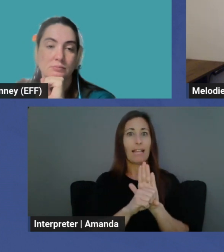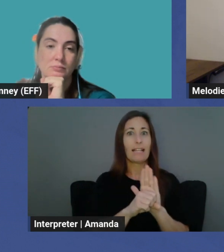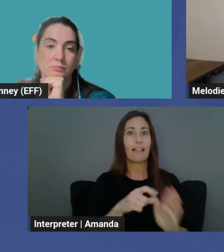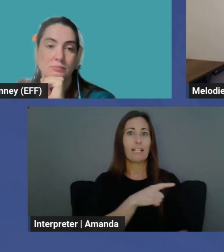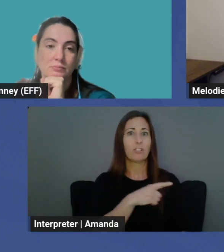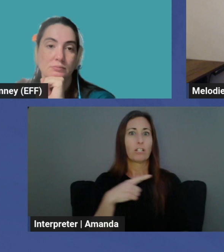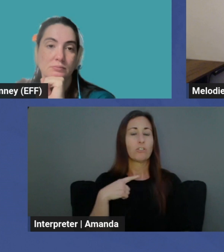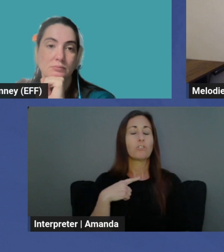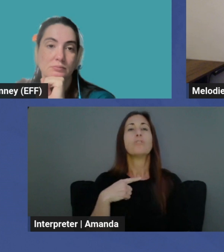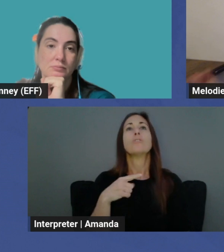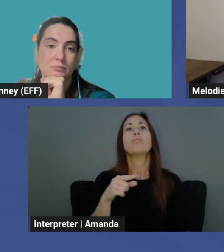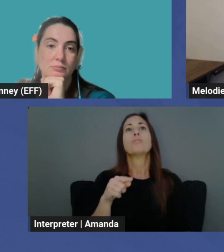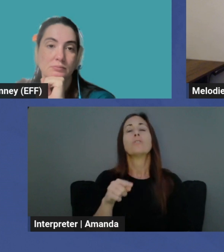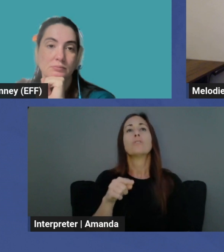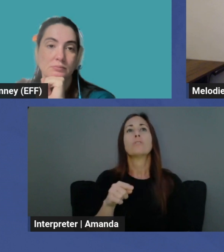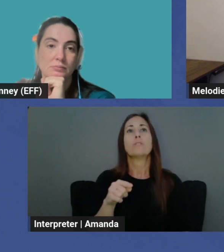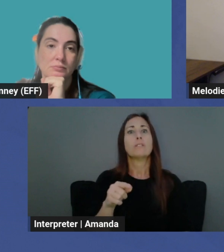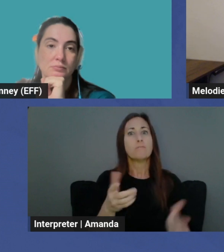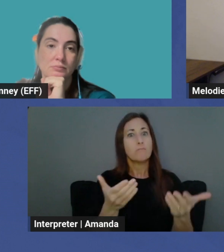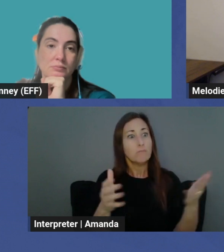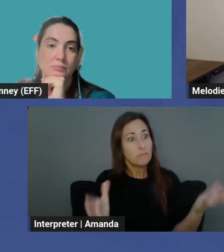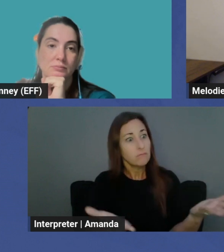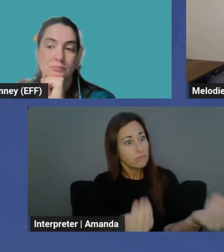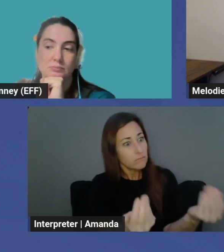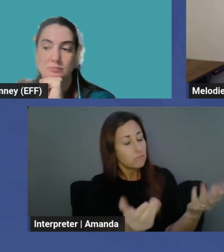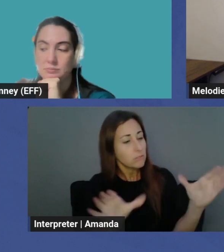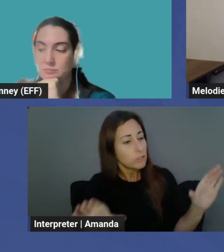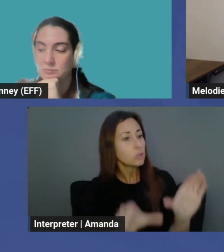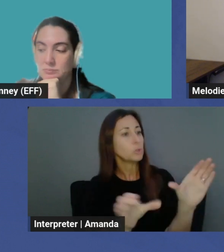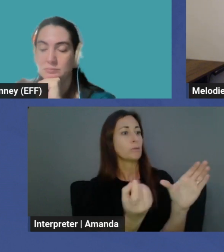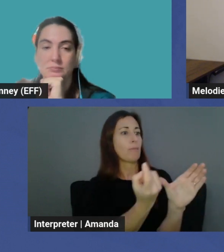that something be done. And